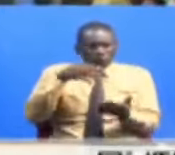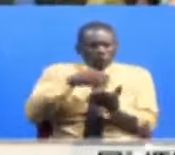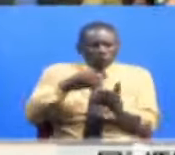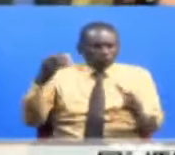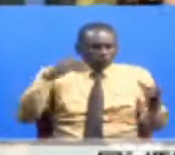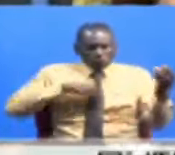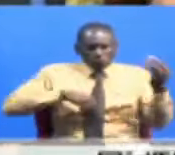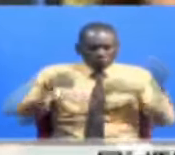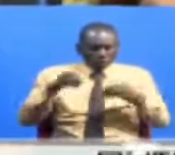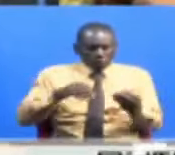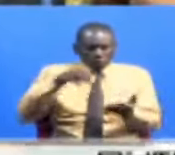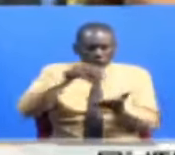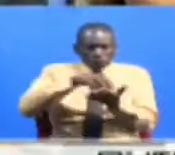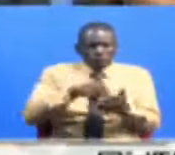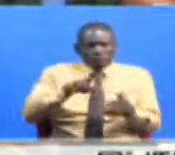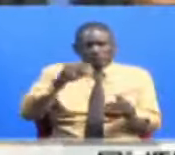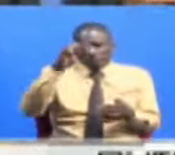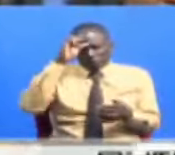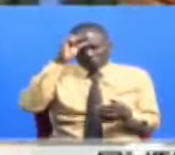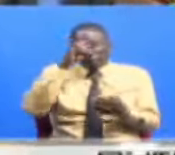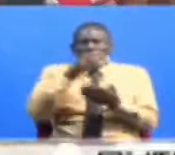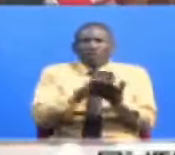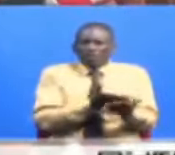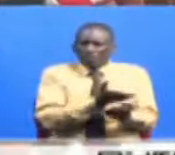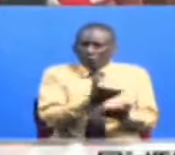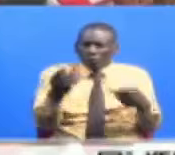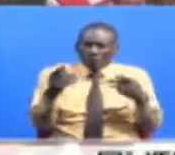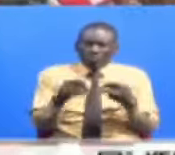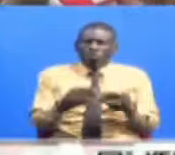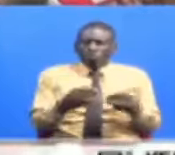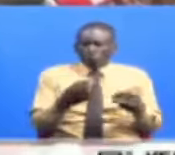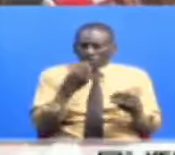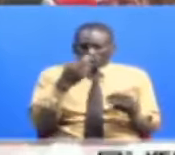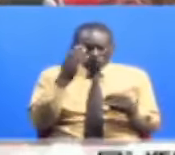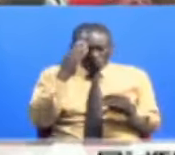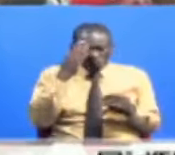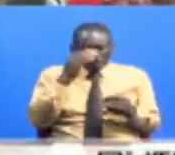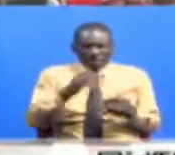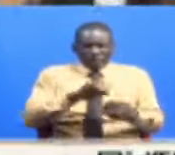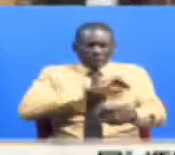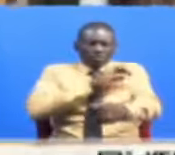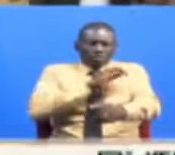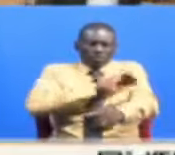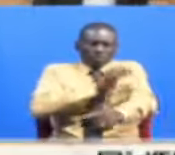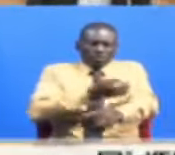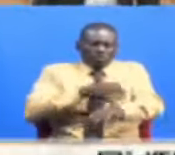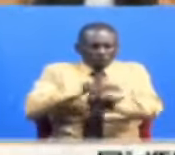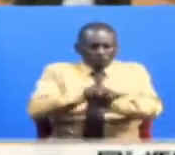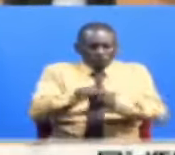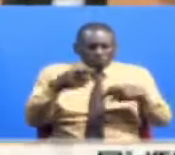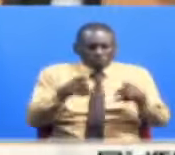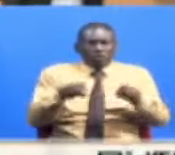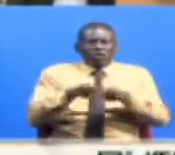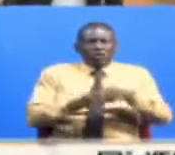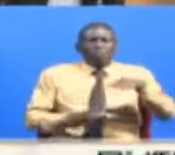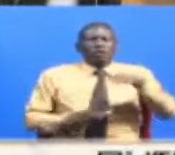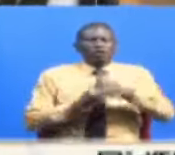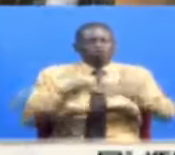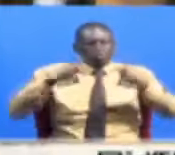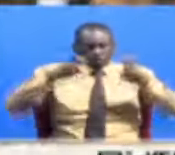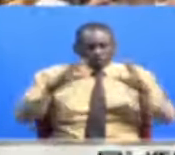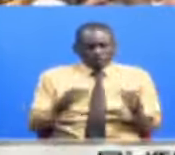in different corruption scandals in his government, some of whom are considered untouchable, even by the top